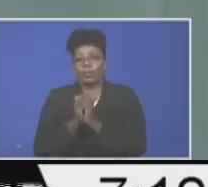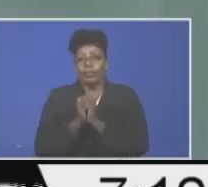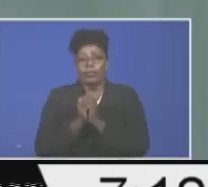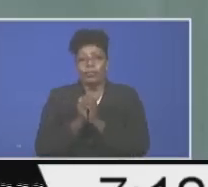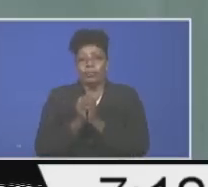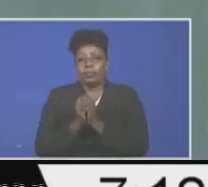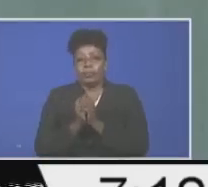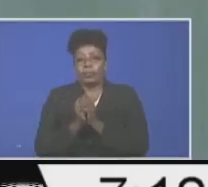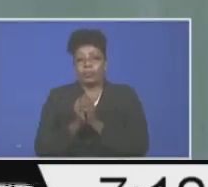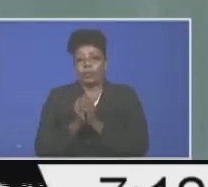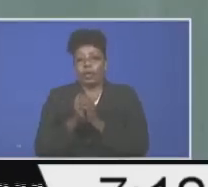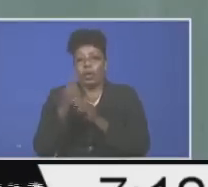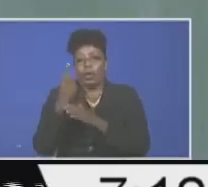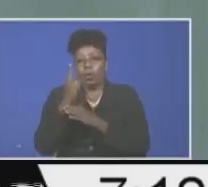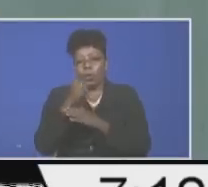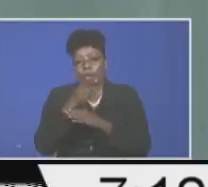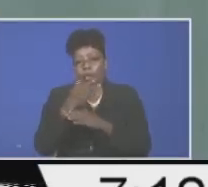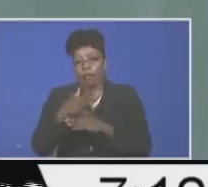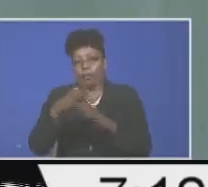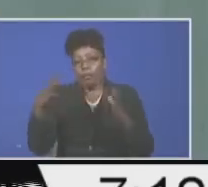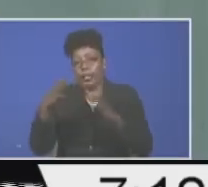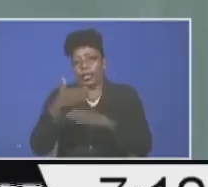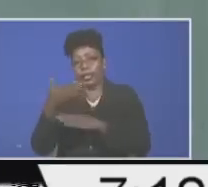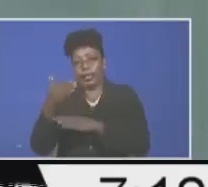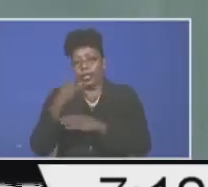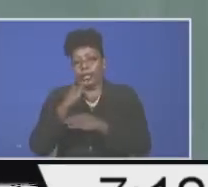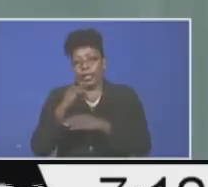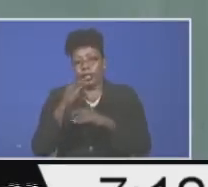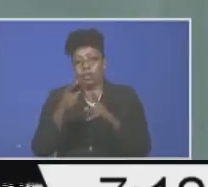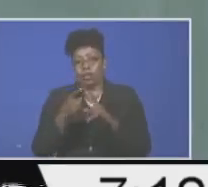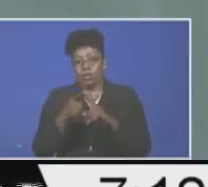was maximizing